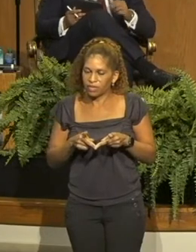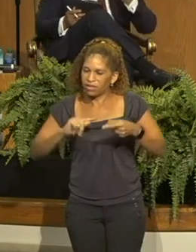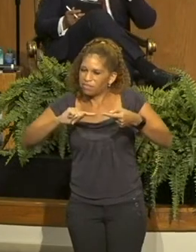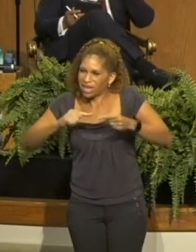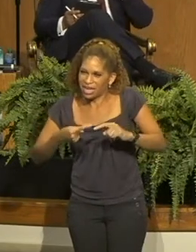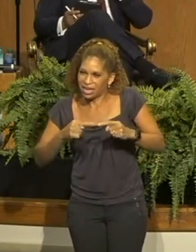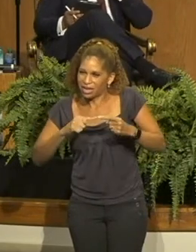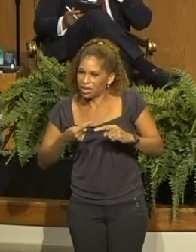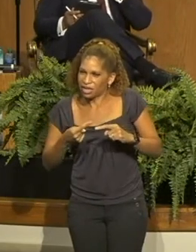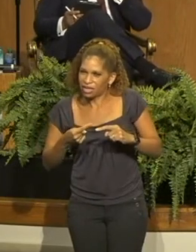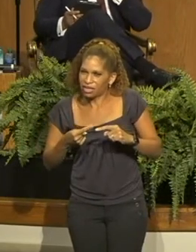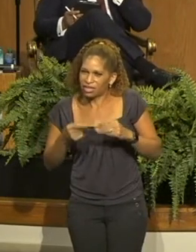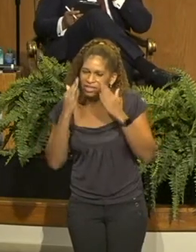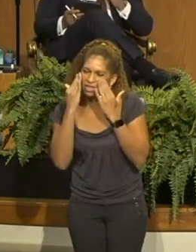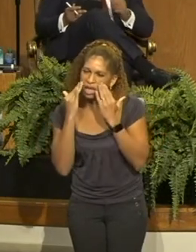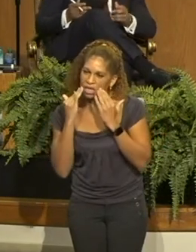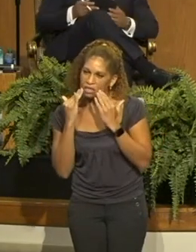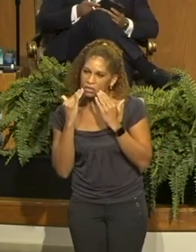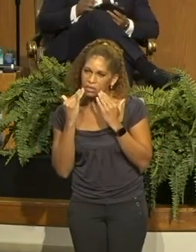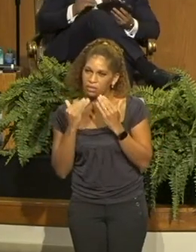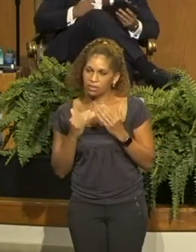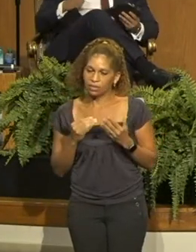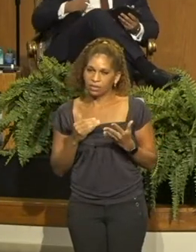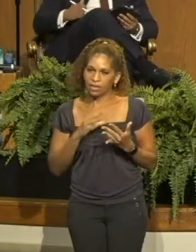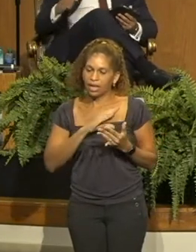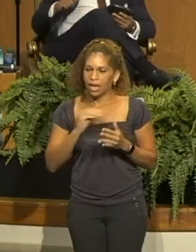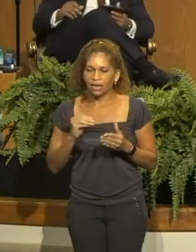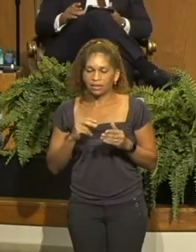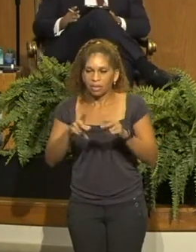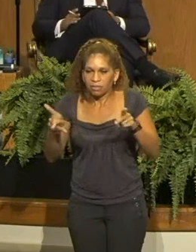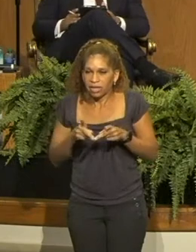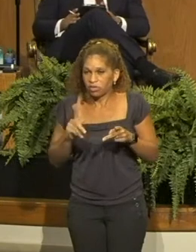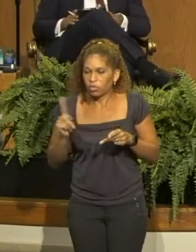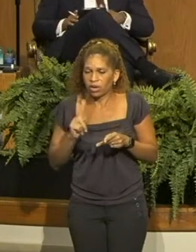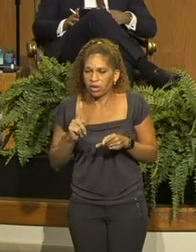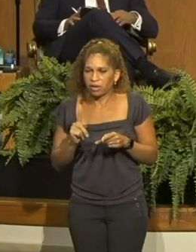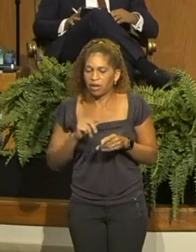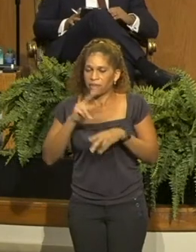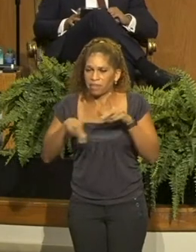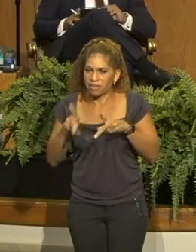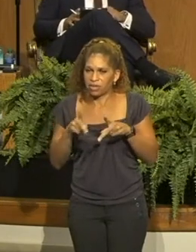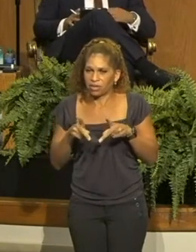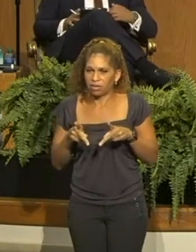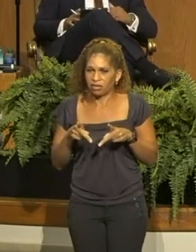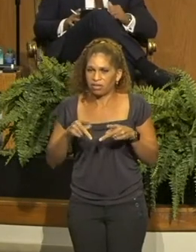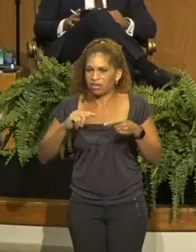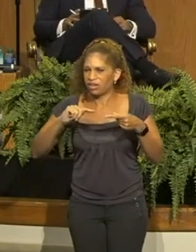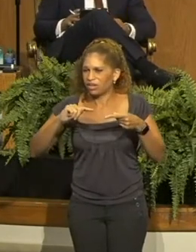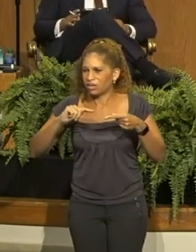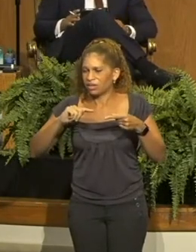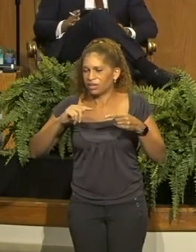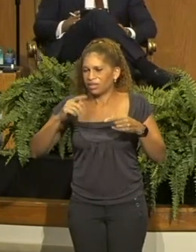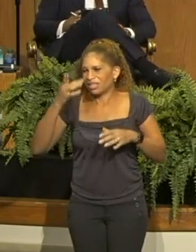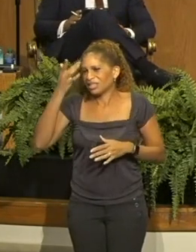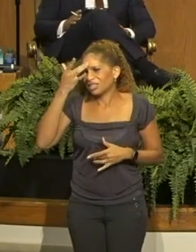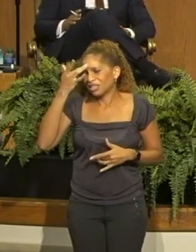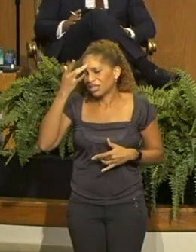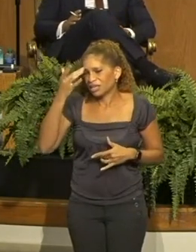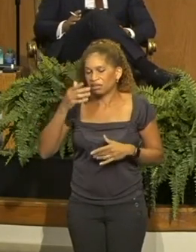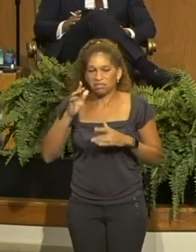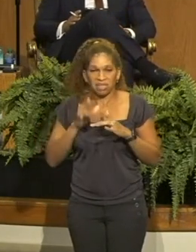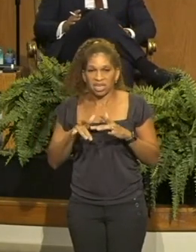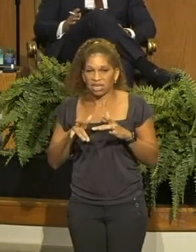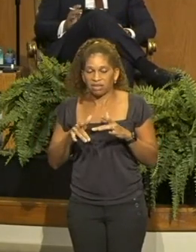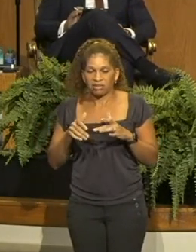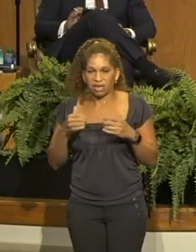pain and misery. And it is a place where people are suffering who could not get help.